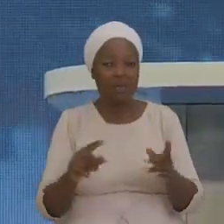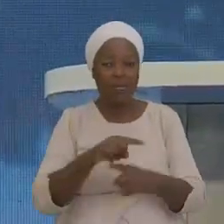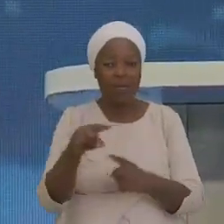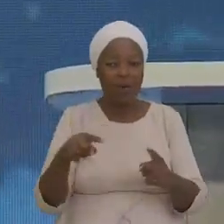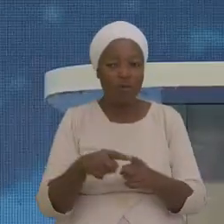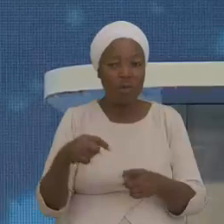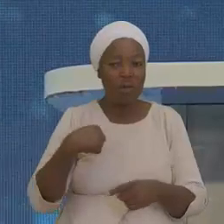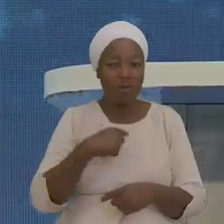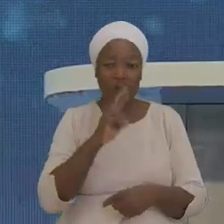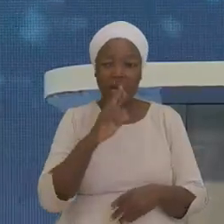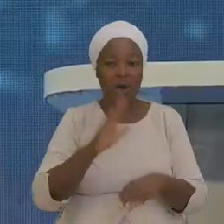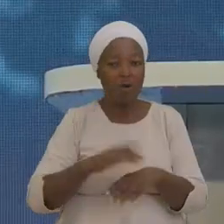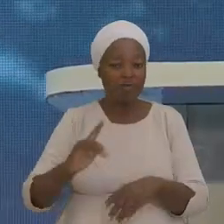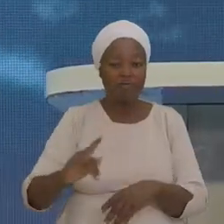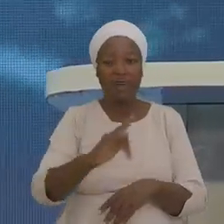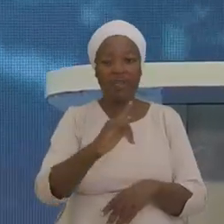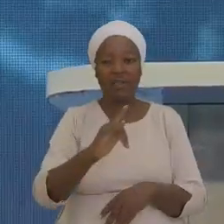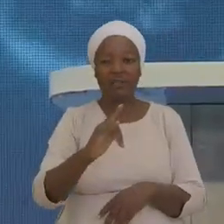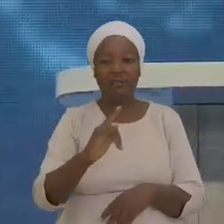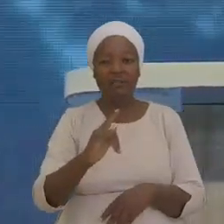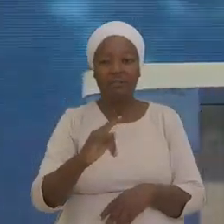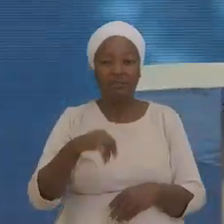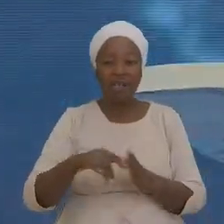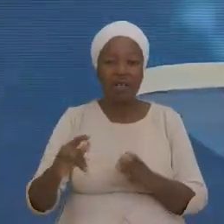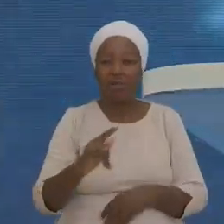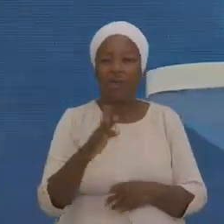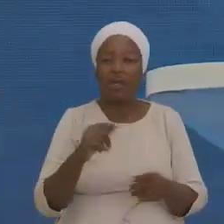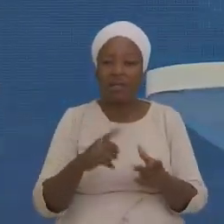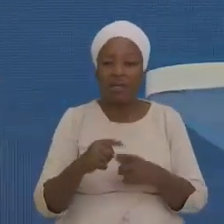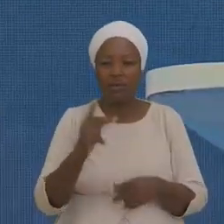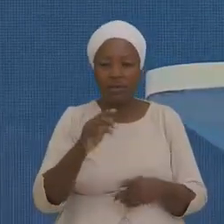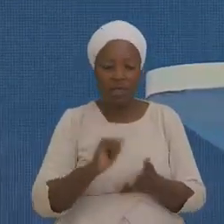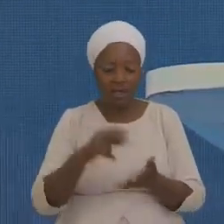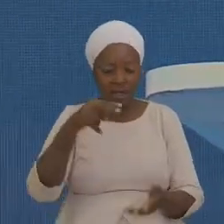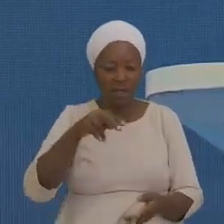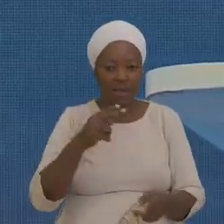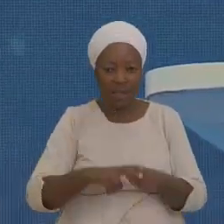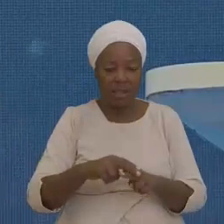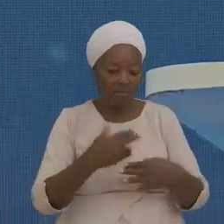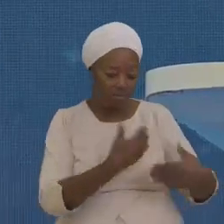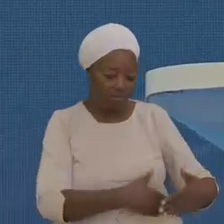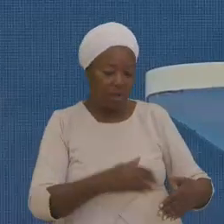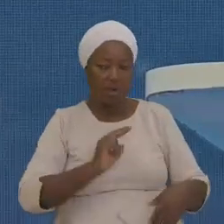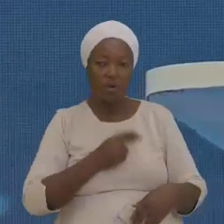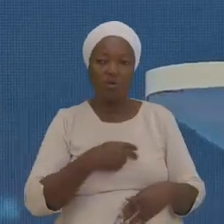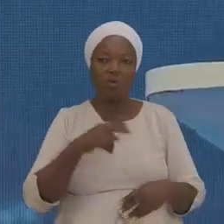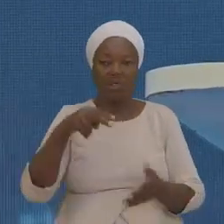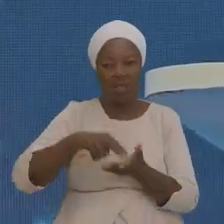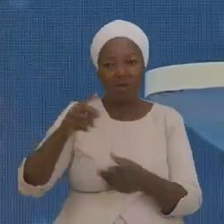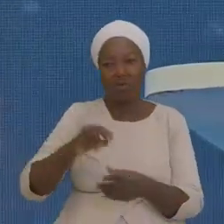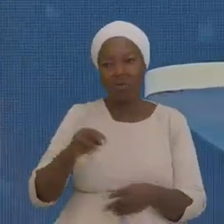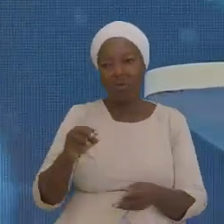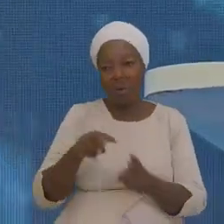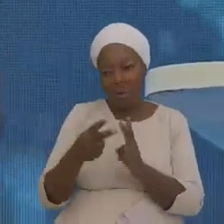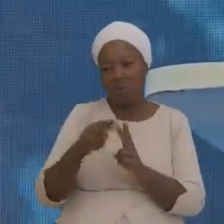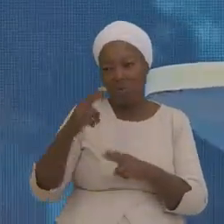the flight, the person beside us might be standing or sitting. That does